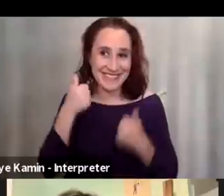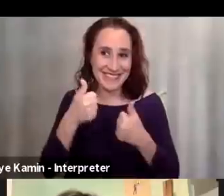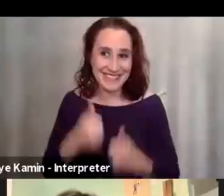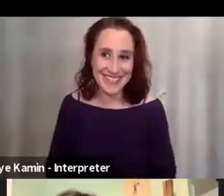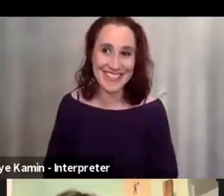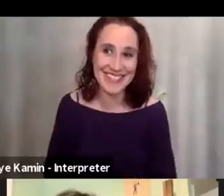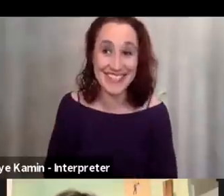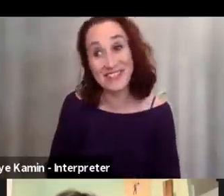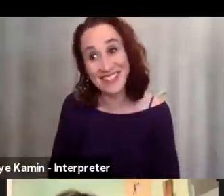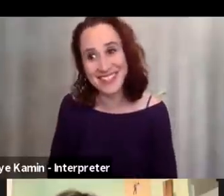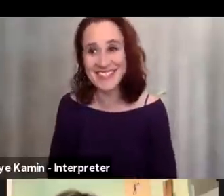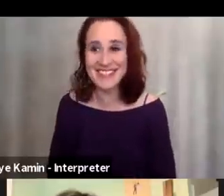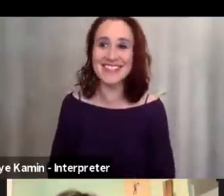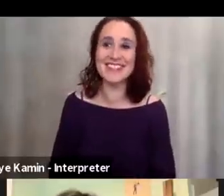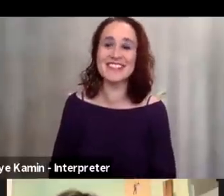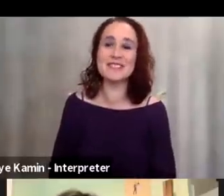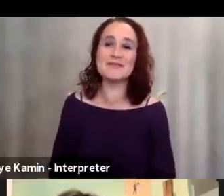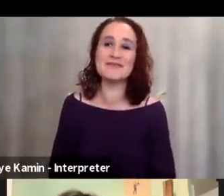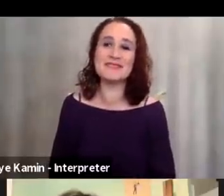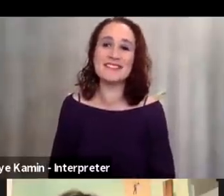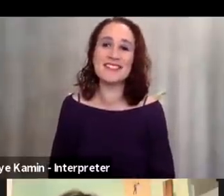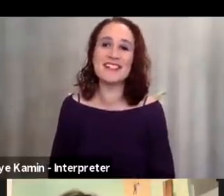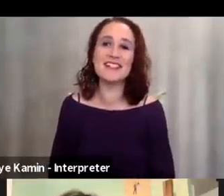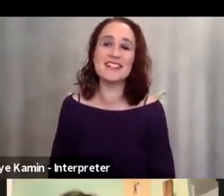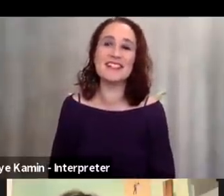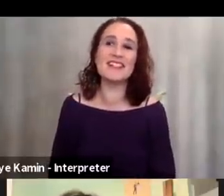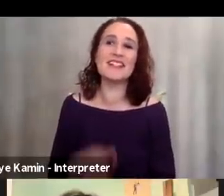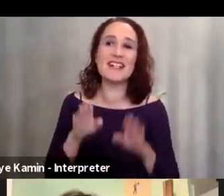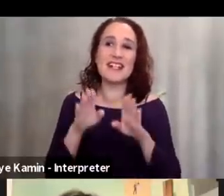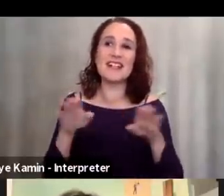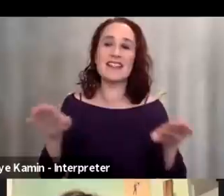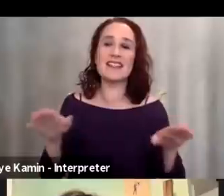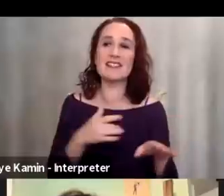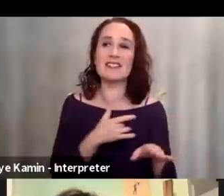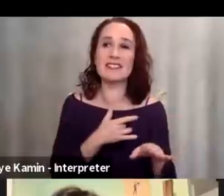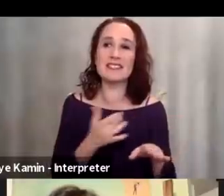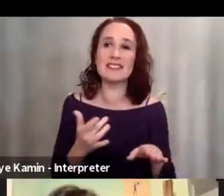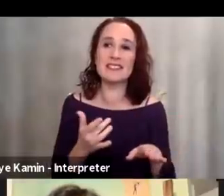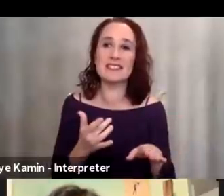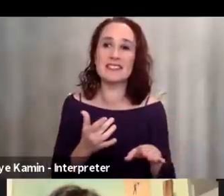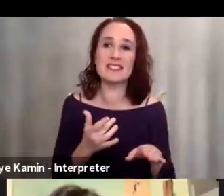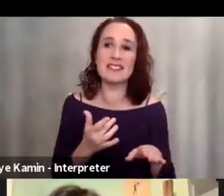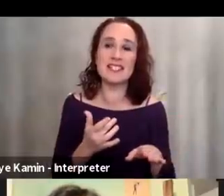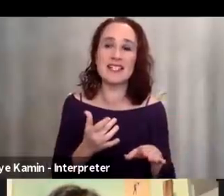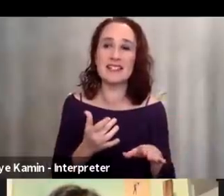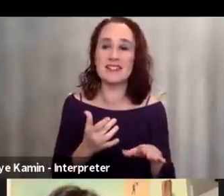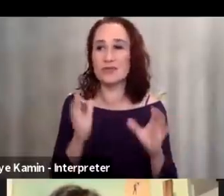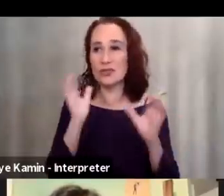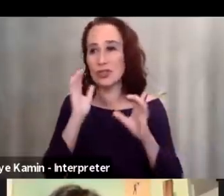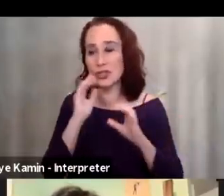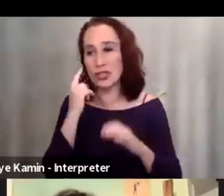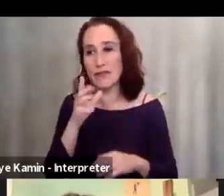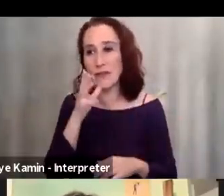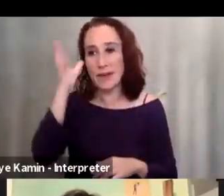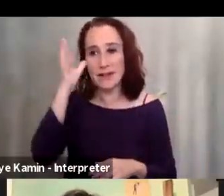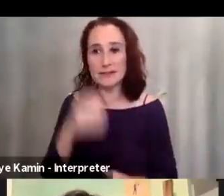then, so, you know, like, the children tend to want, they're on a search for them, which is,